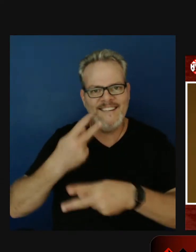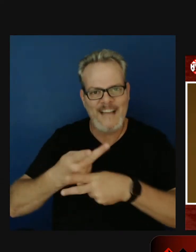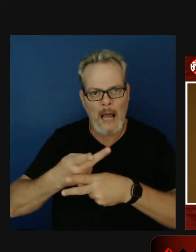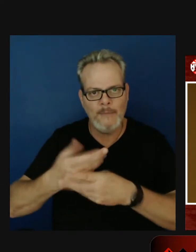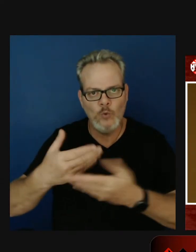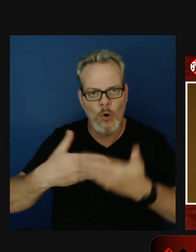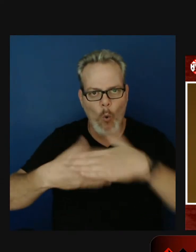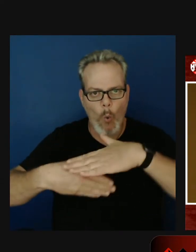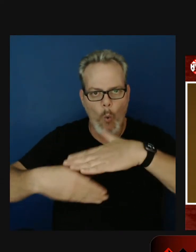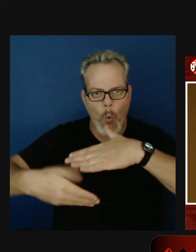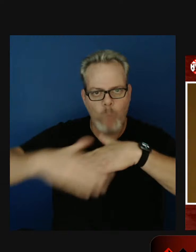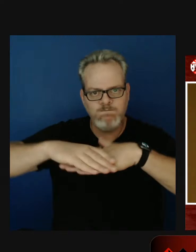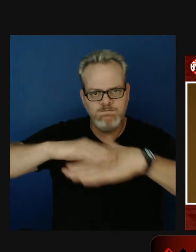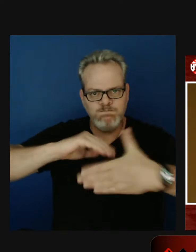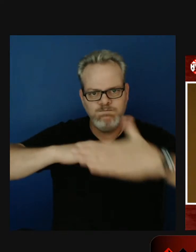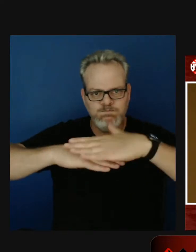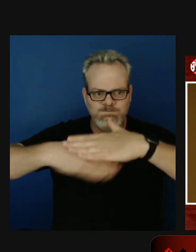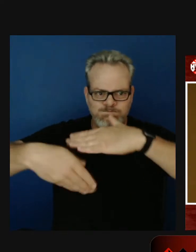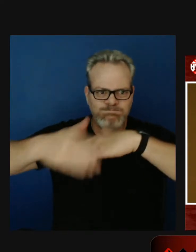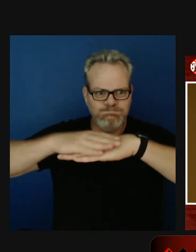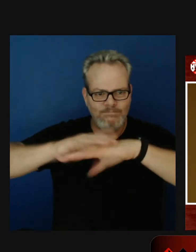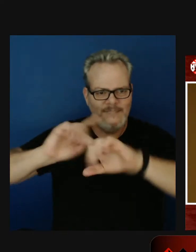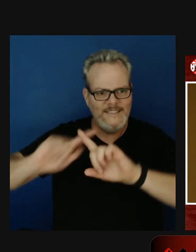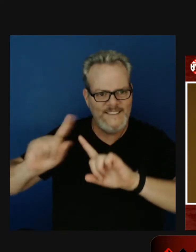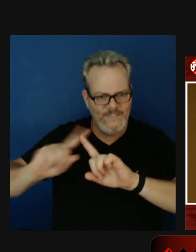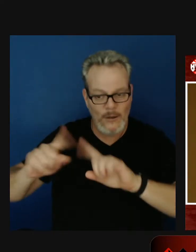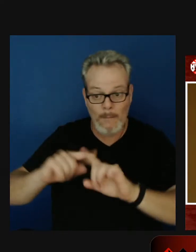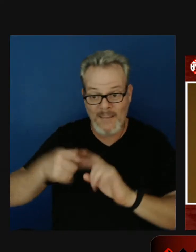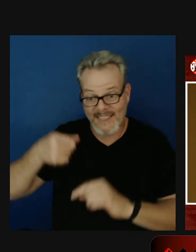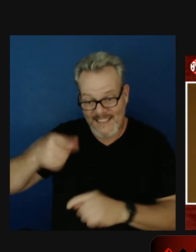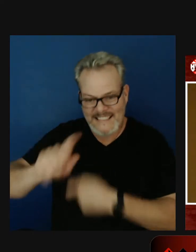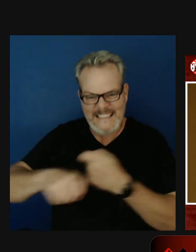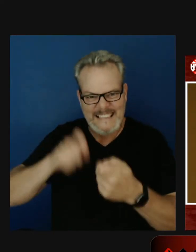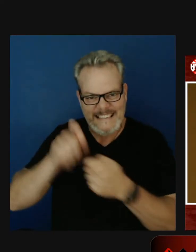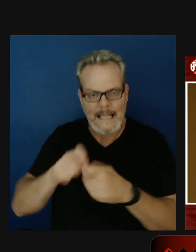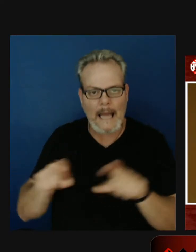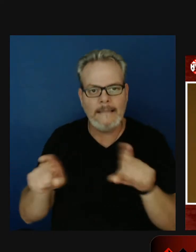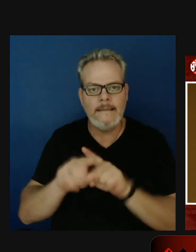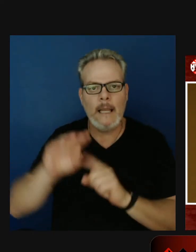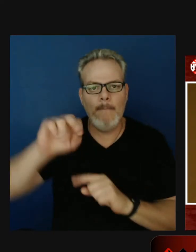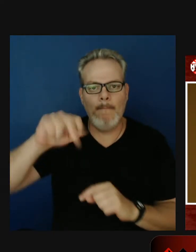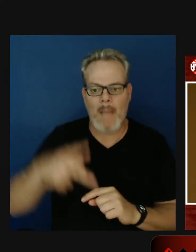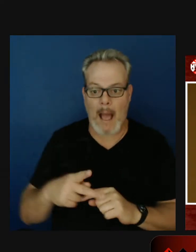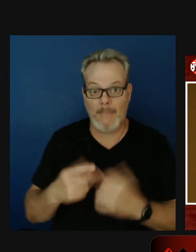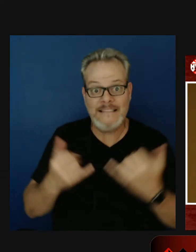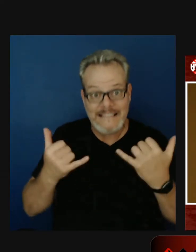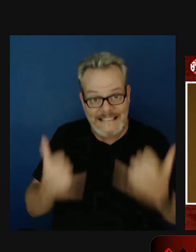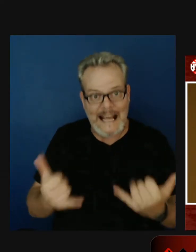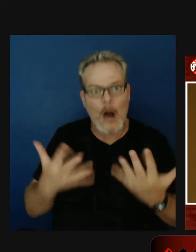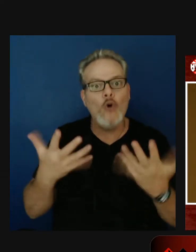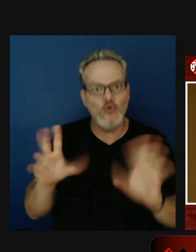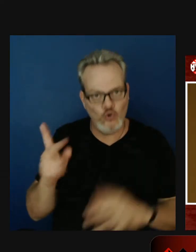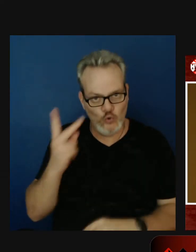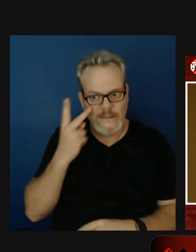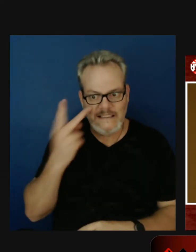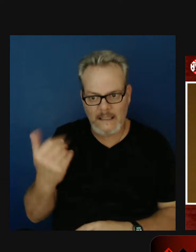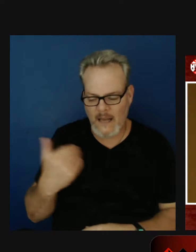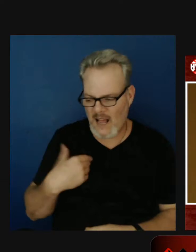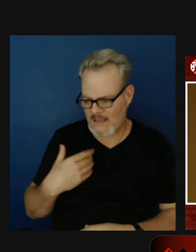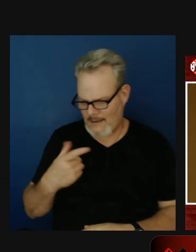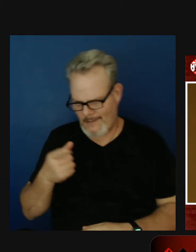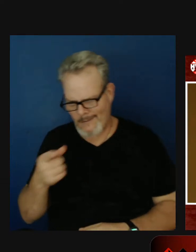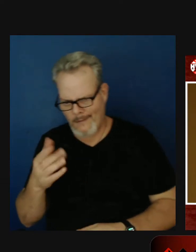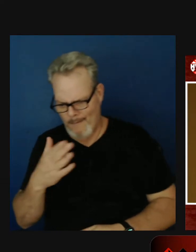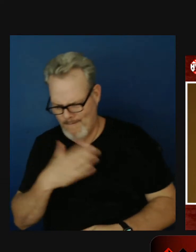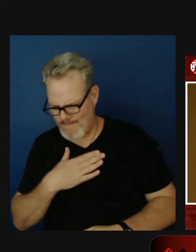by different surveys. So this is the exact same map, but now you can see it's got these, I guess they're yellow on here. They look green on